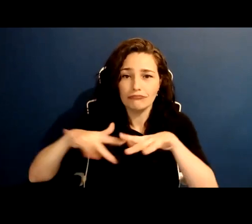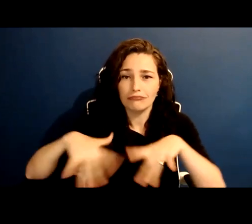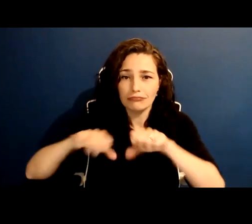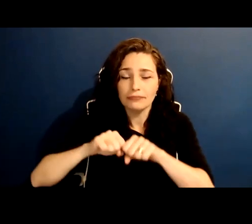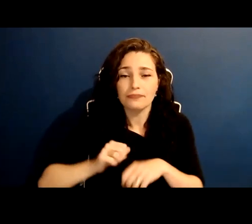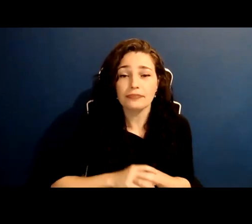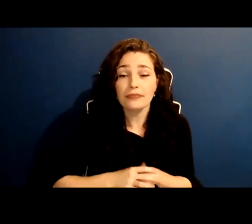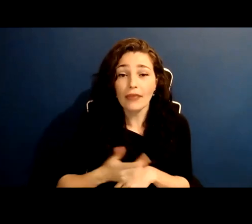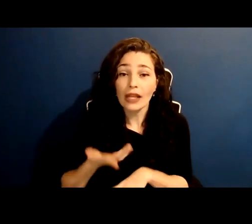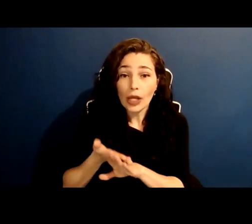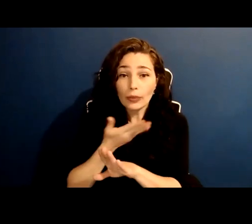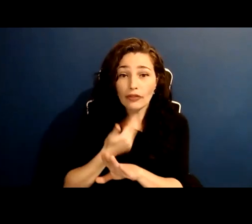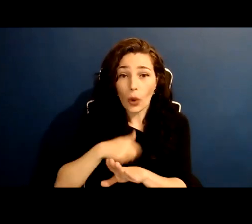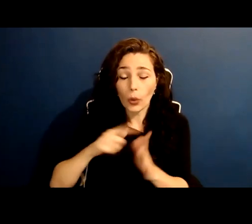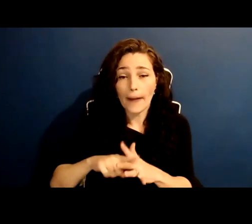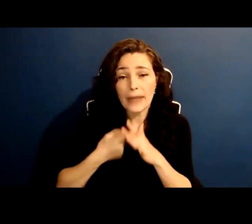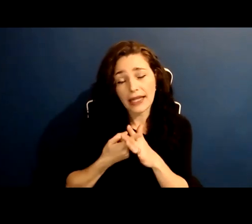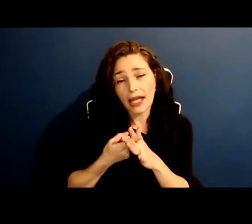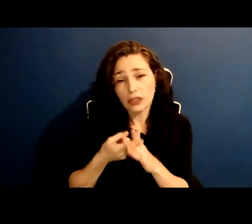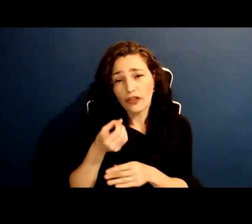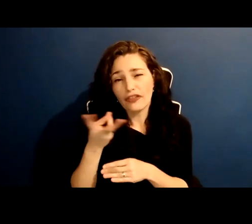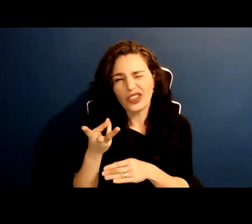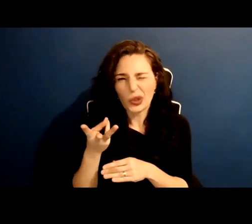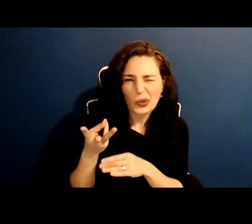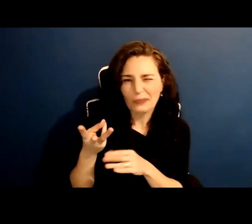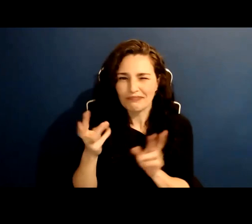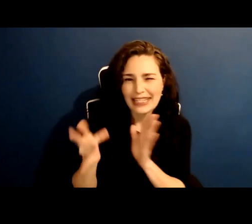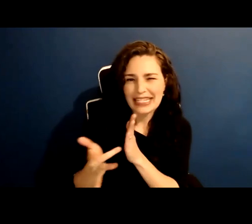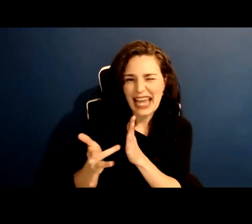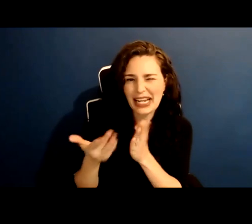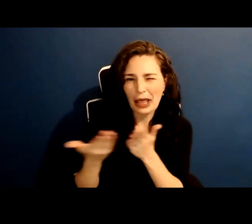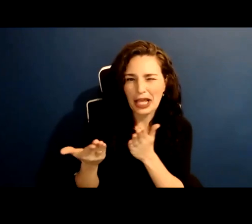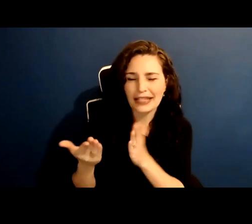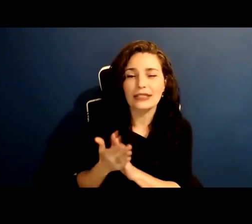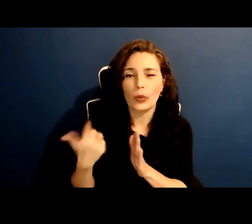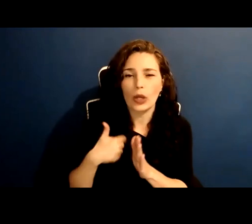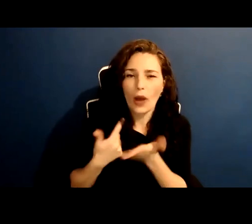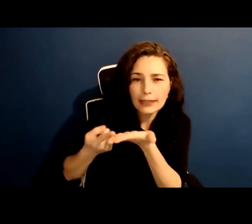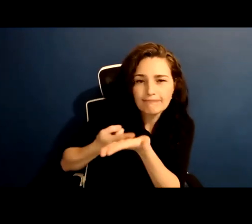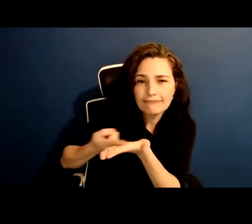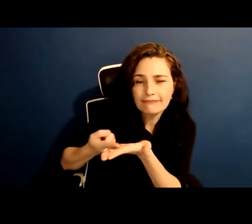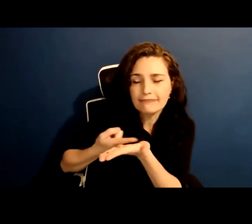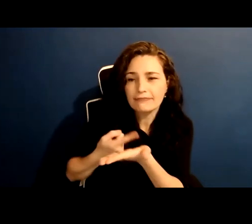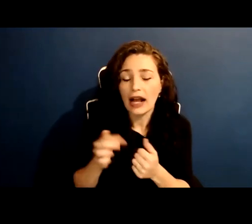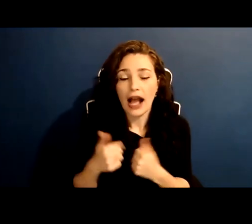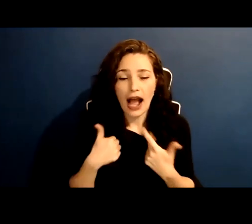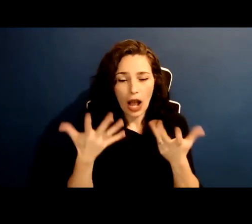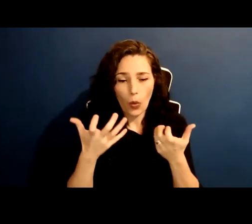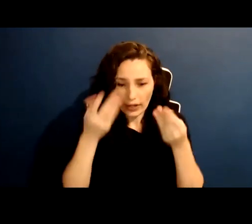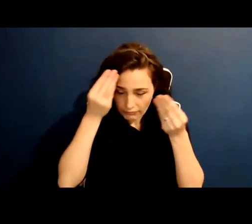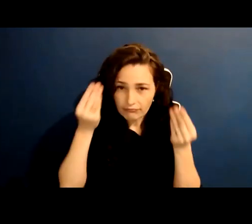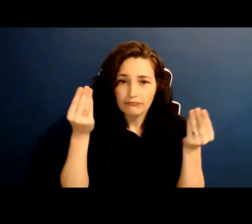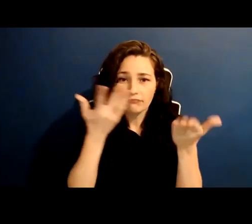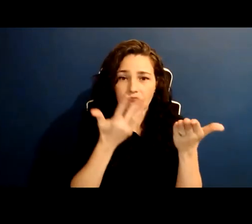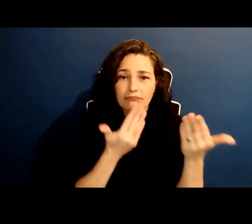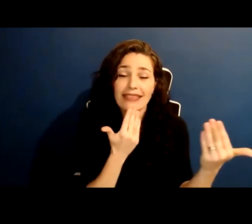Before we begin, there's some few housekeeping technical things we wanna address. I wanna acknowledge and